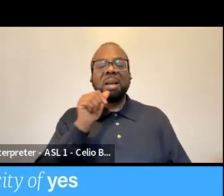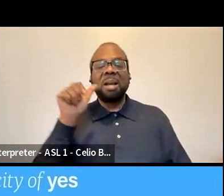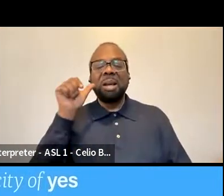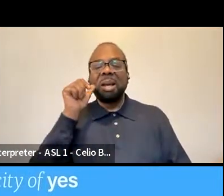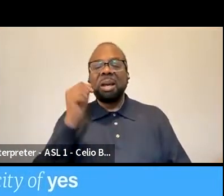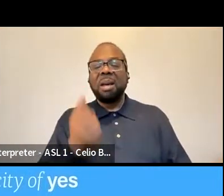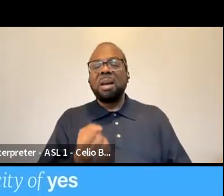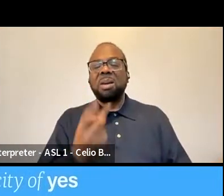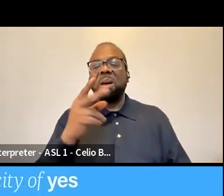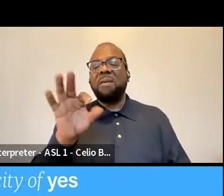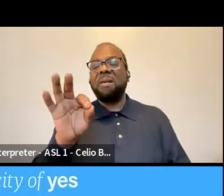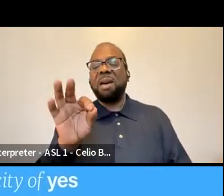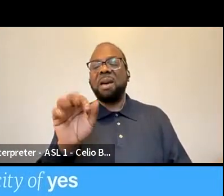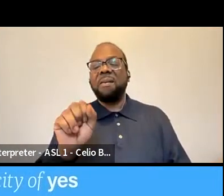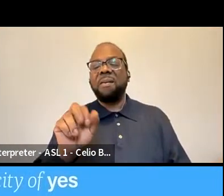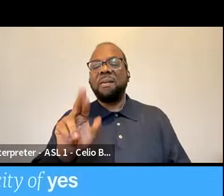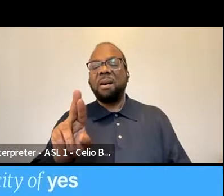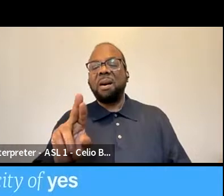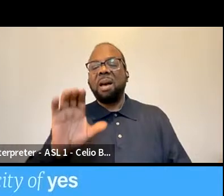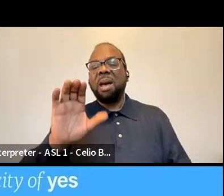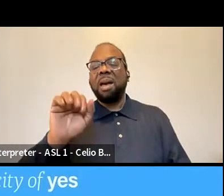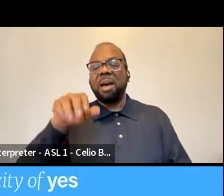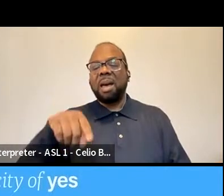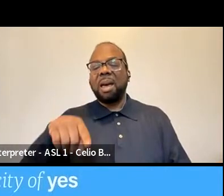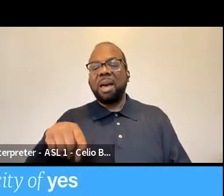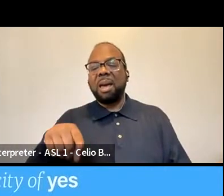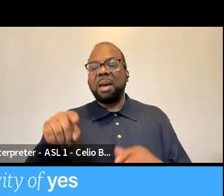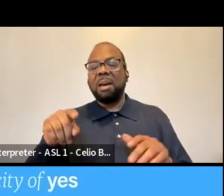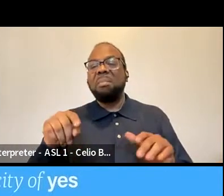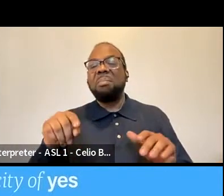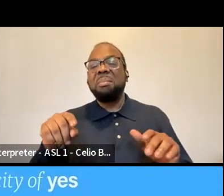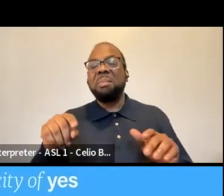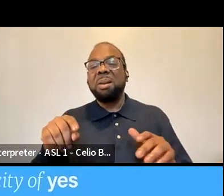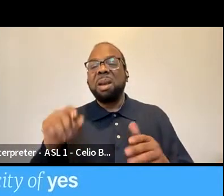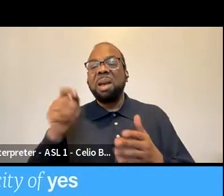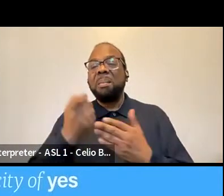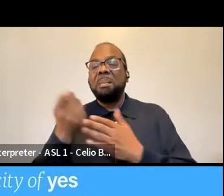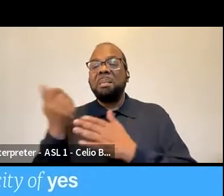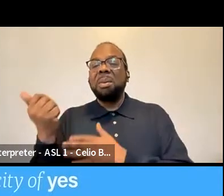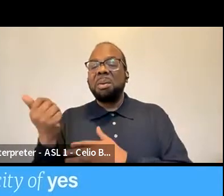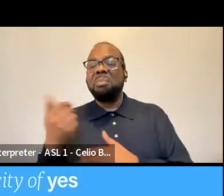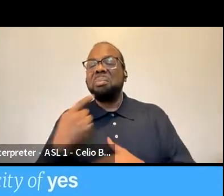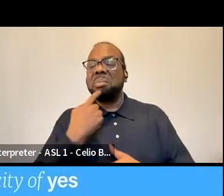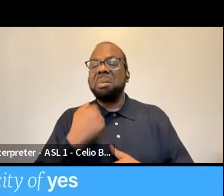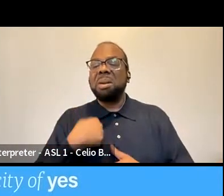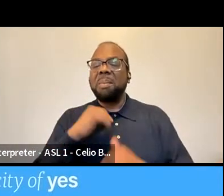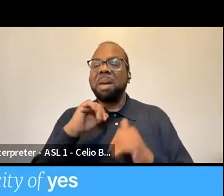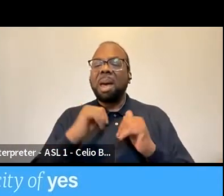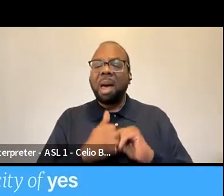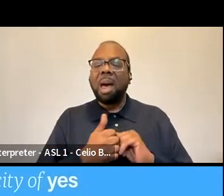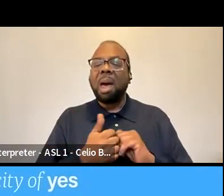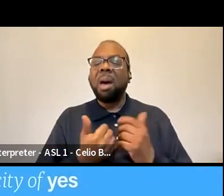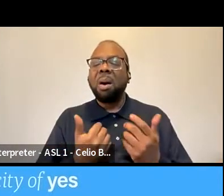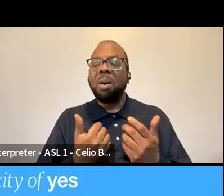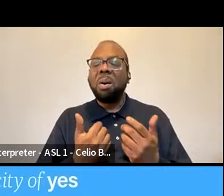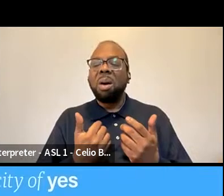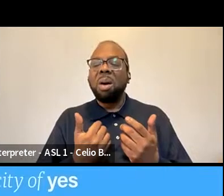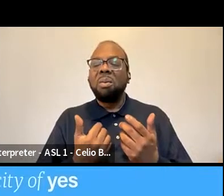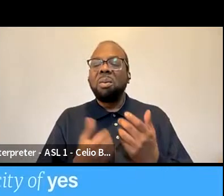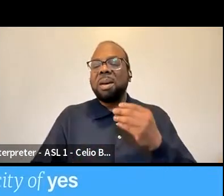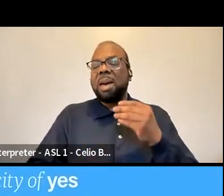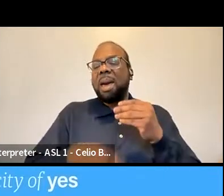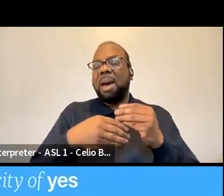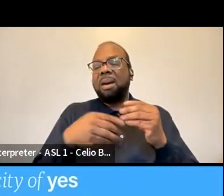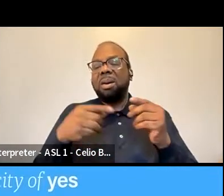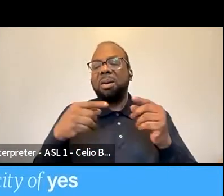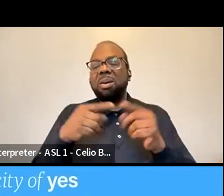12 FAR cap has been lifted. Can you actually speak to how that is going to incorporate into